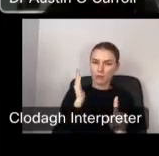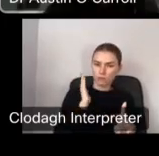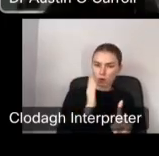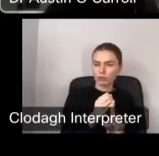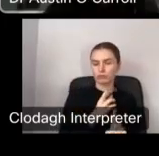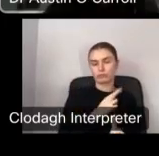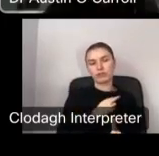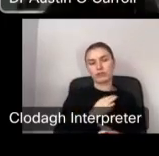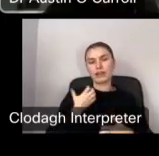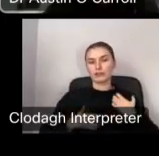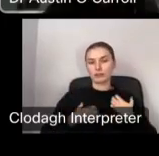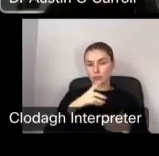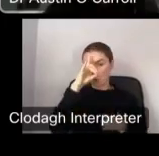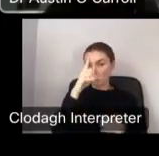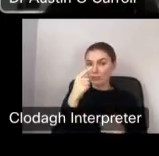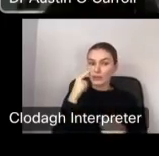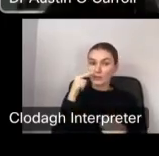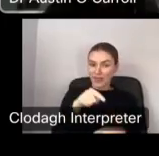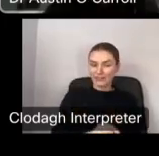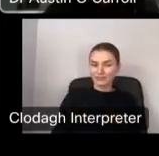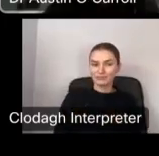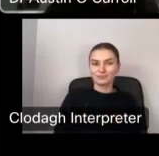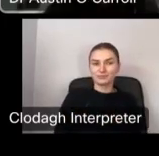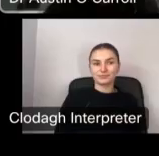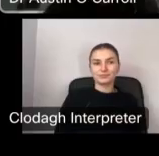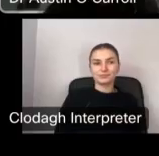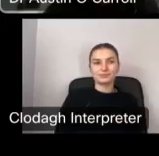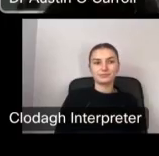see you then.